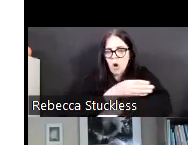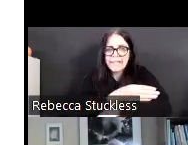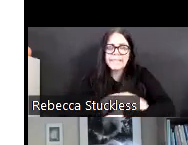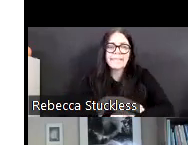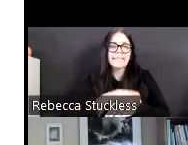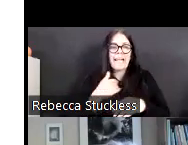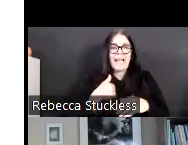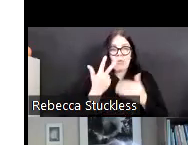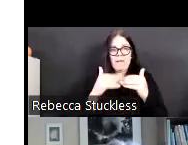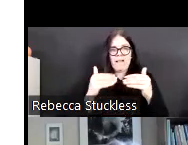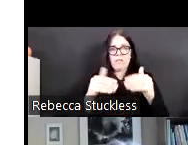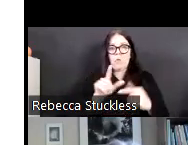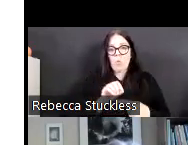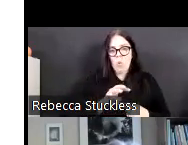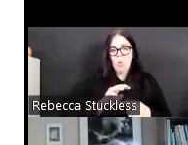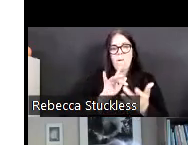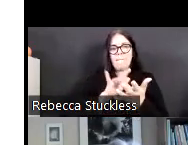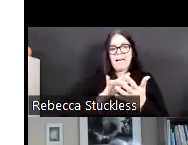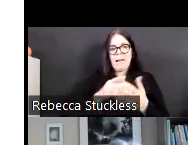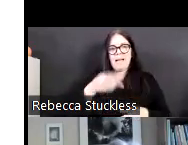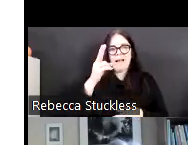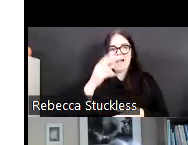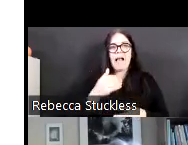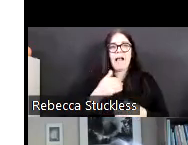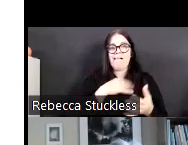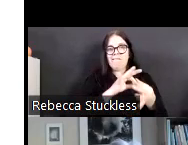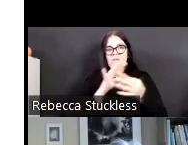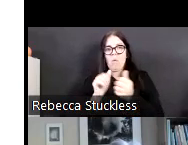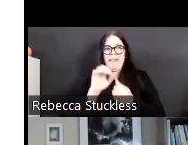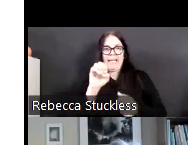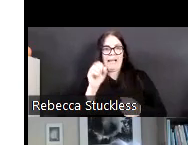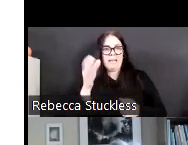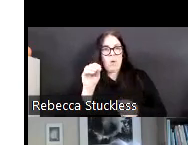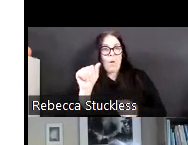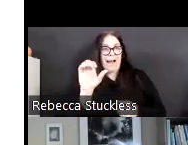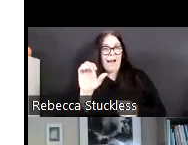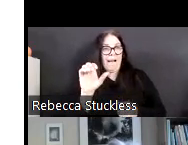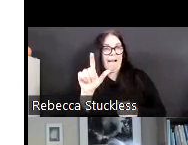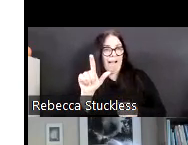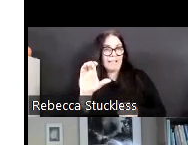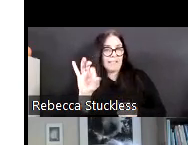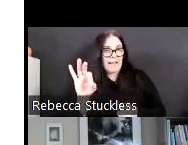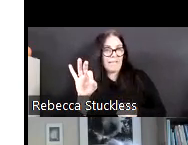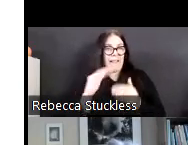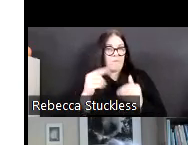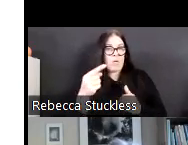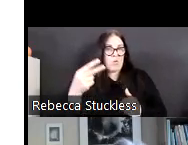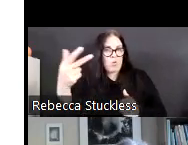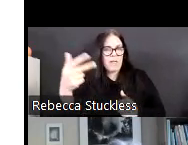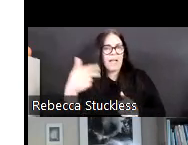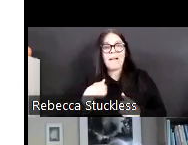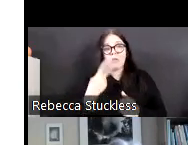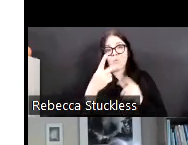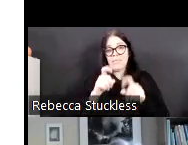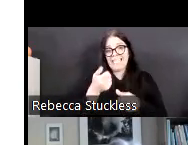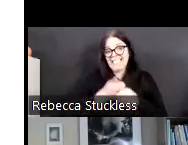high. They correspond roughly to 1, 2, and 3 in OELCF, ES. There are 2 tests at each level, so you can give a